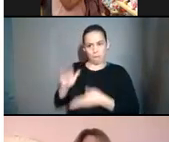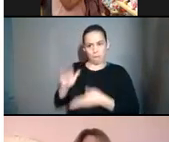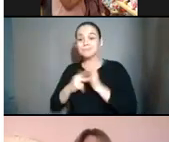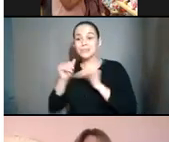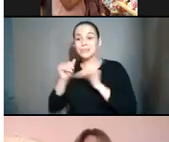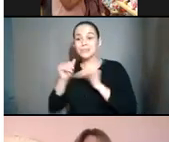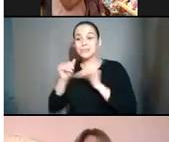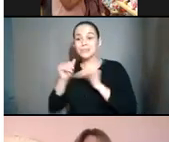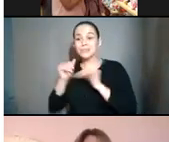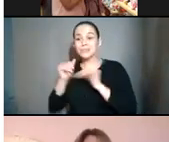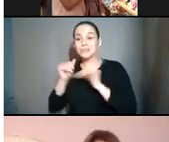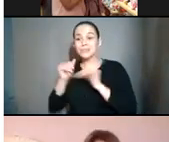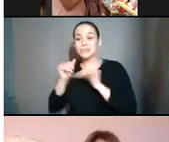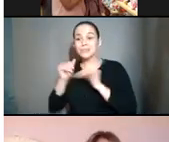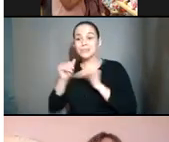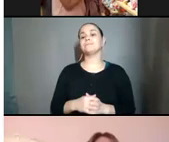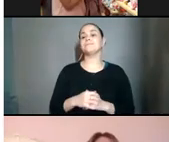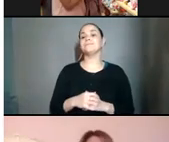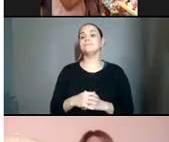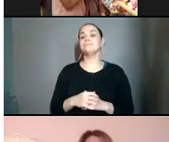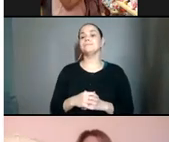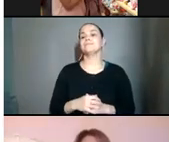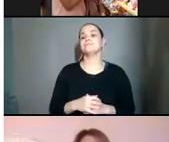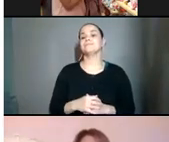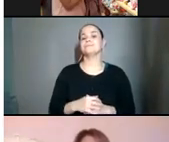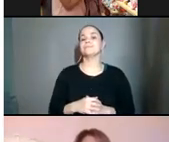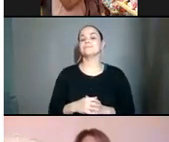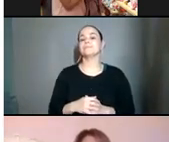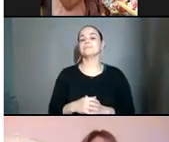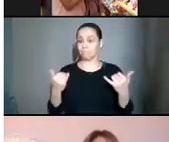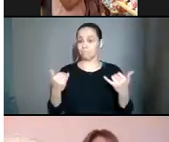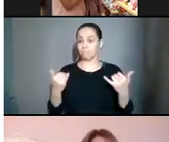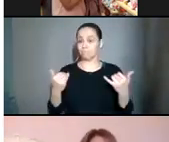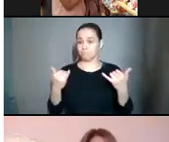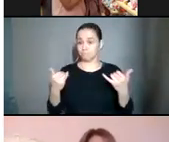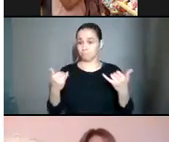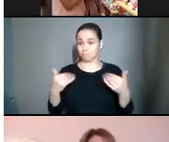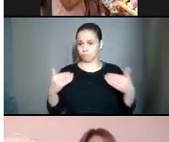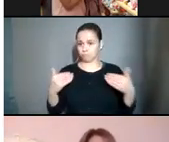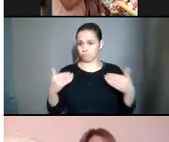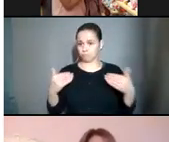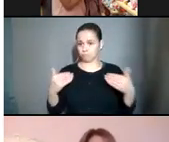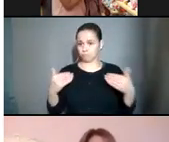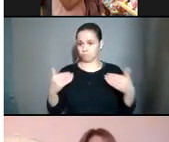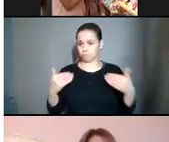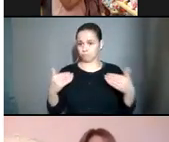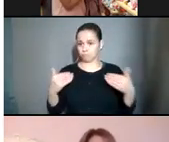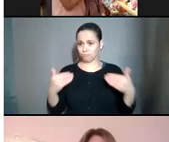Now, we're going to take a live look at what the student experience looks like.